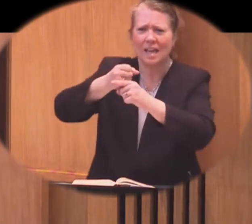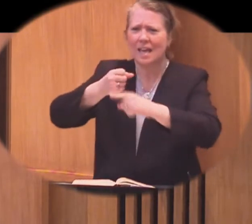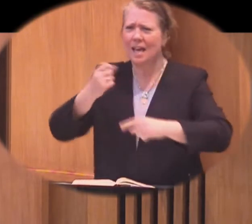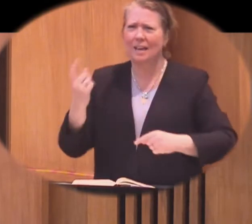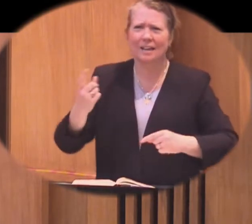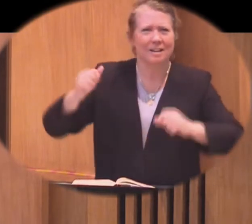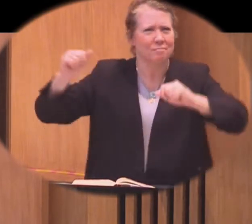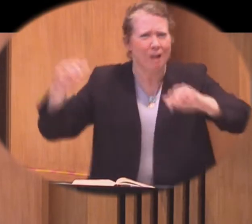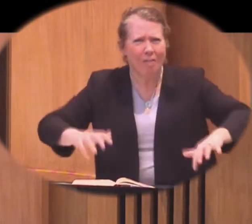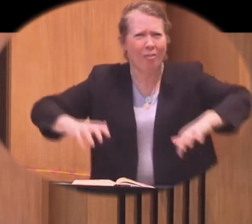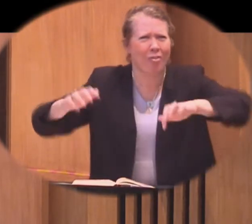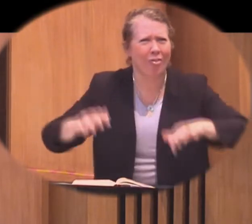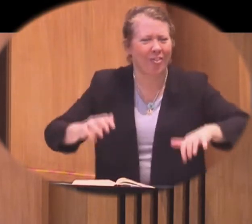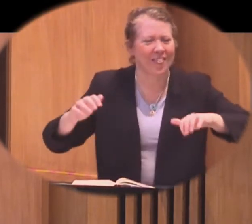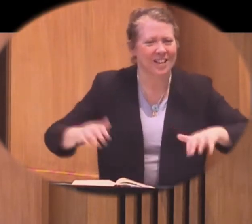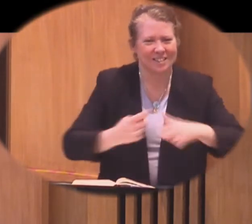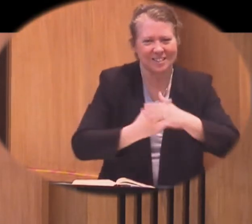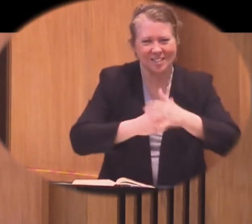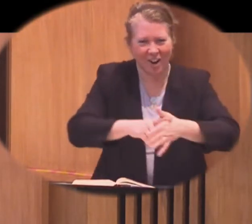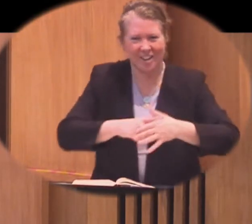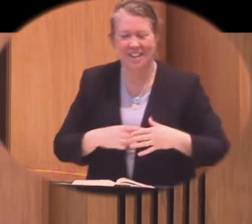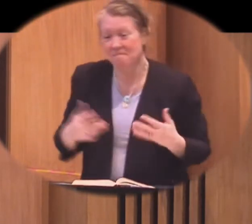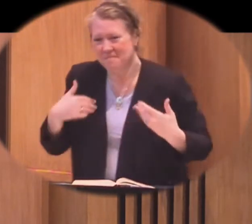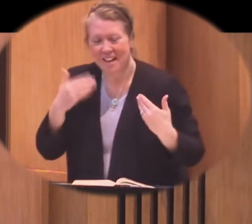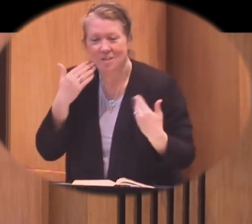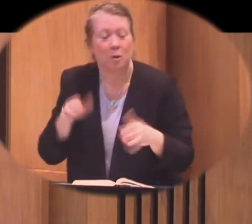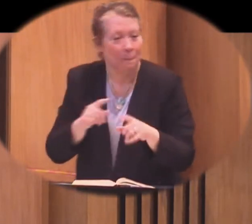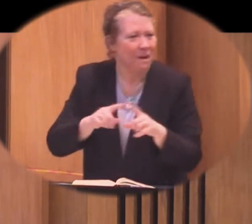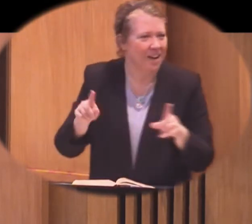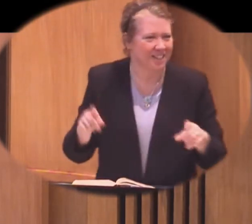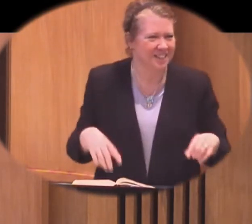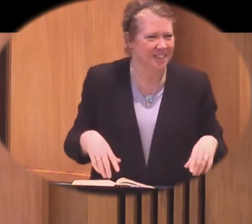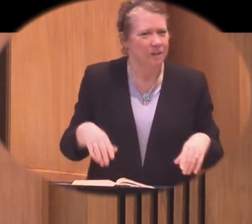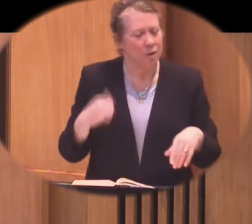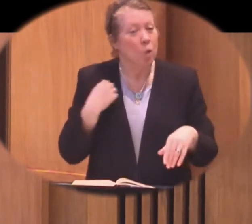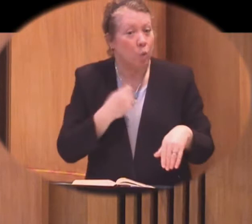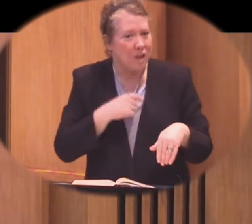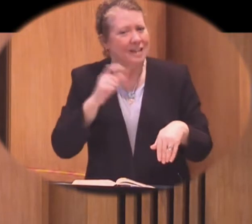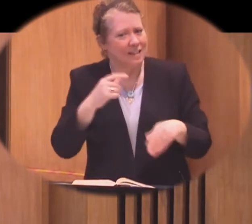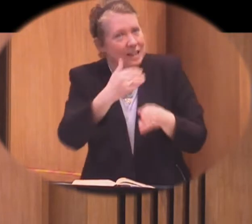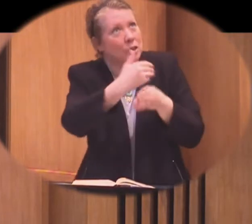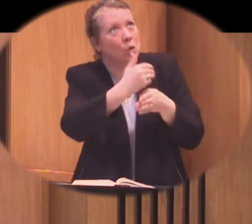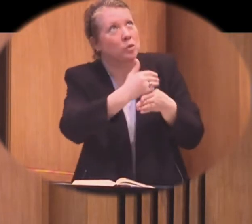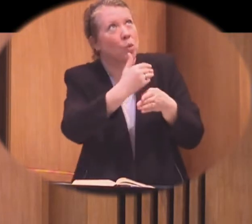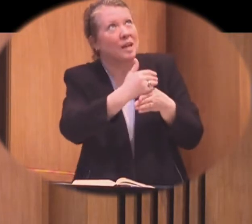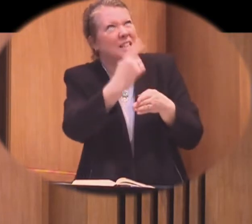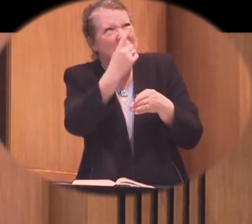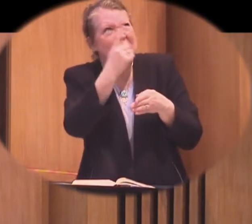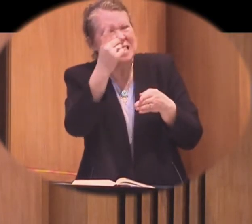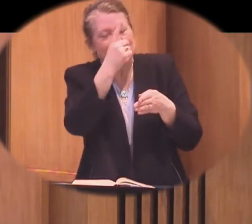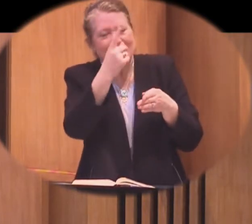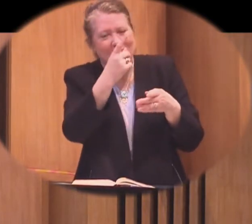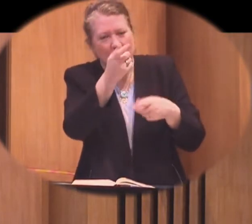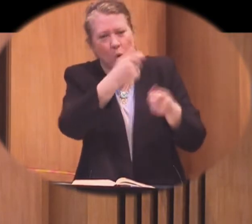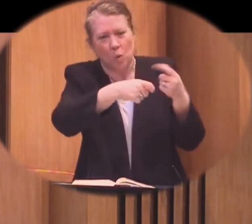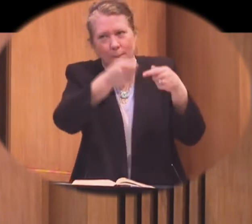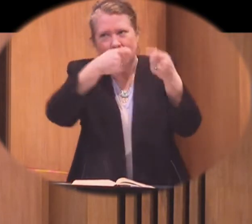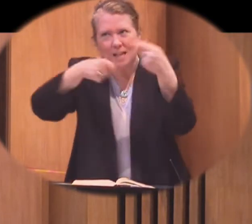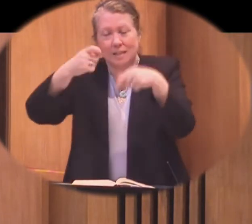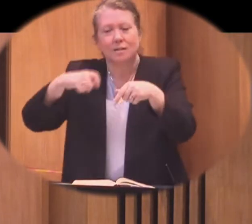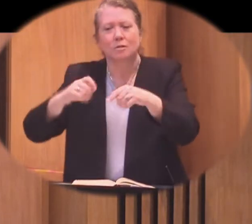and kind of surfaced the fact that we do need, it's an urgent part of our physical plant to keep our